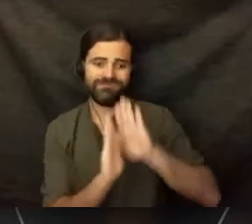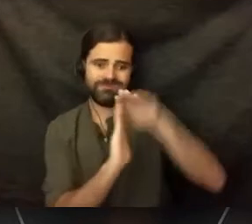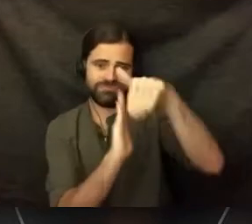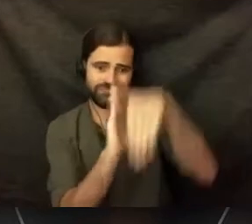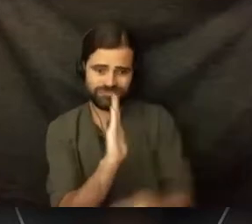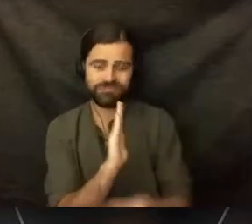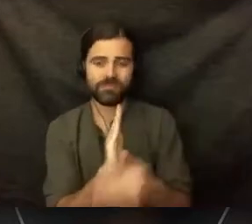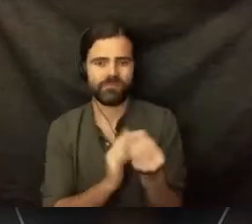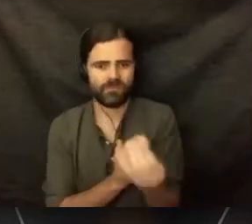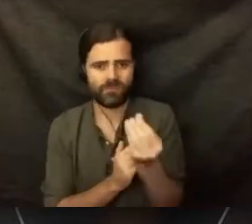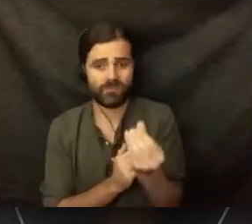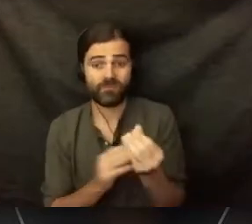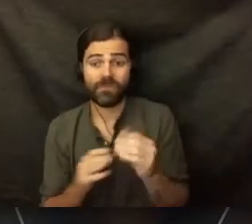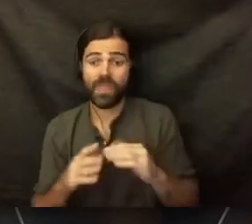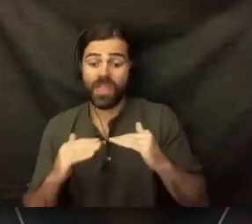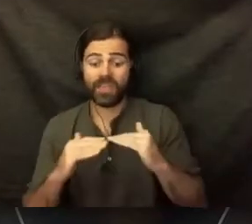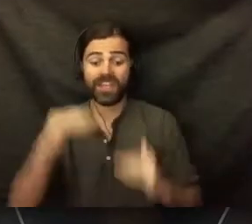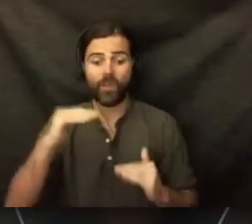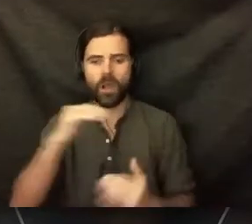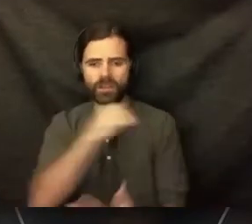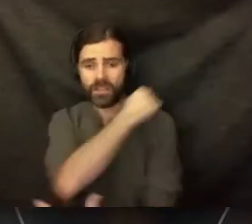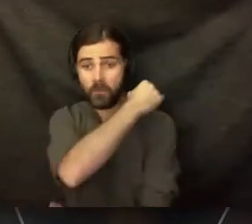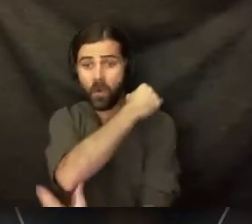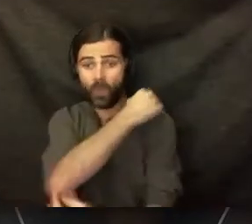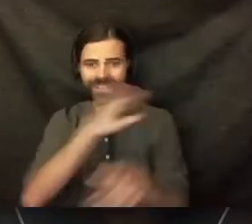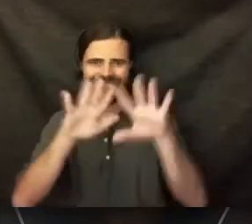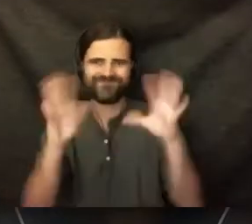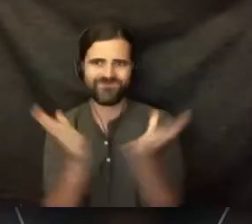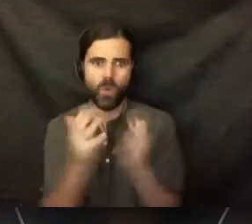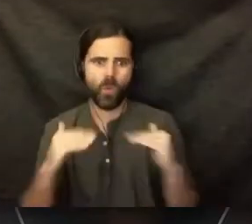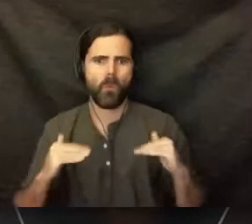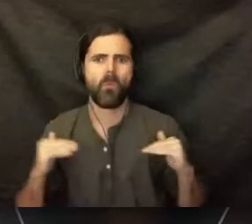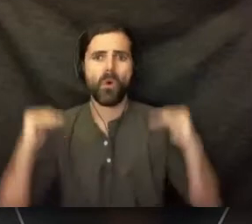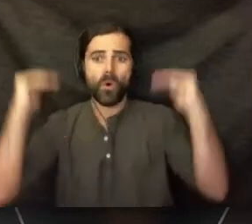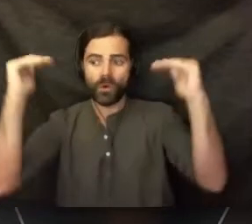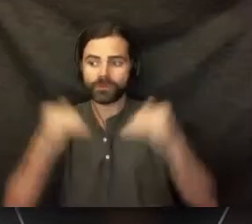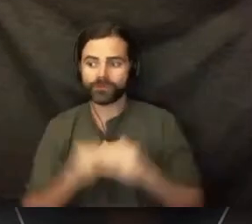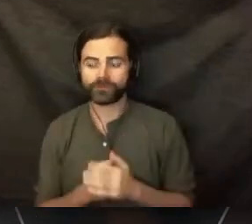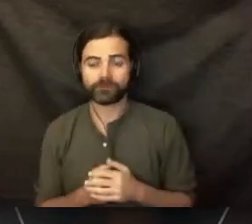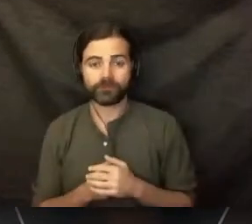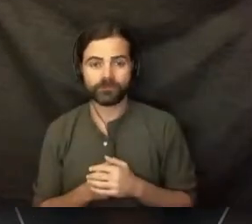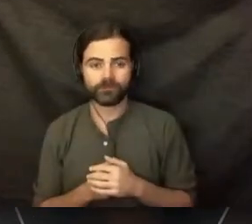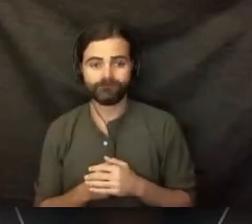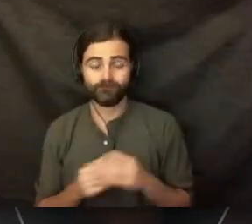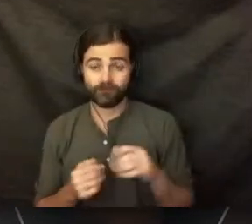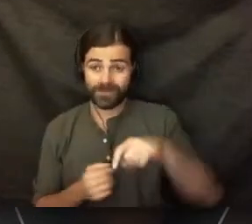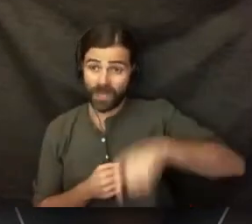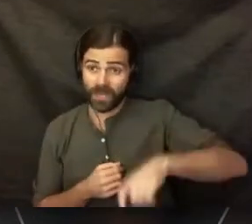real poverty increasing around the world. And in a way, we need to also recognize COVID